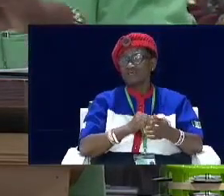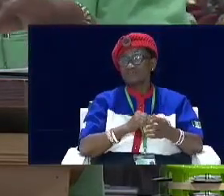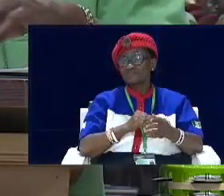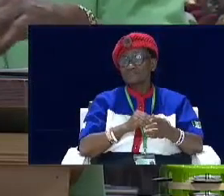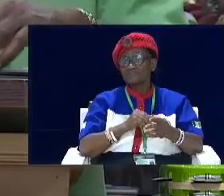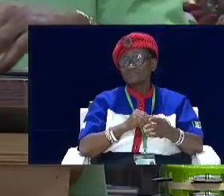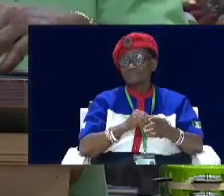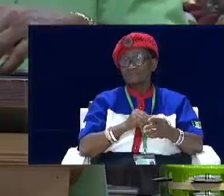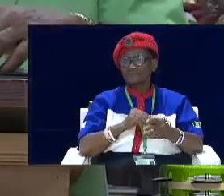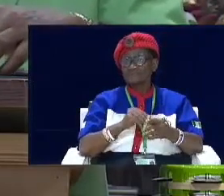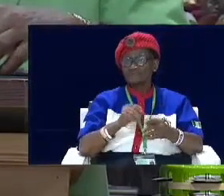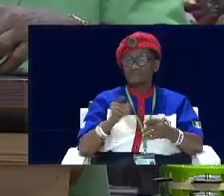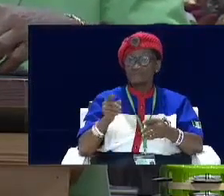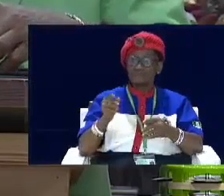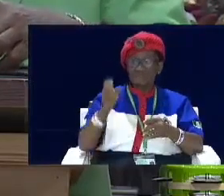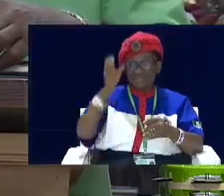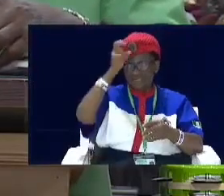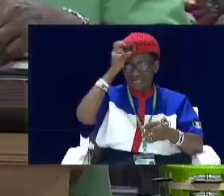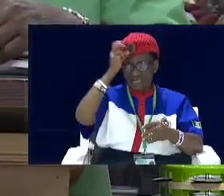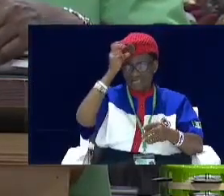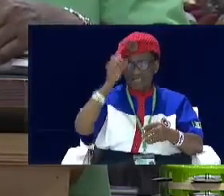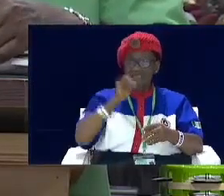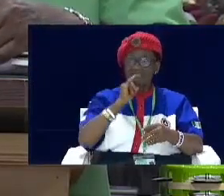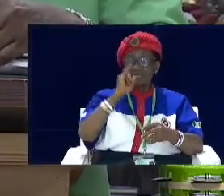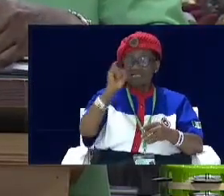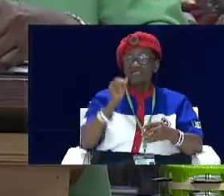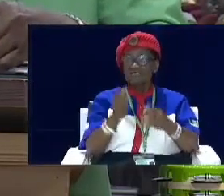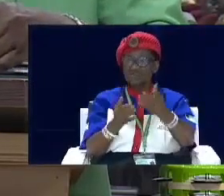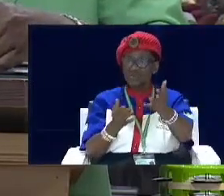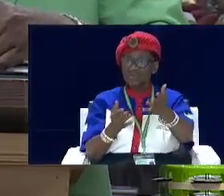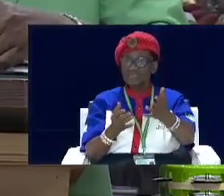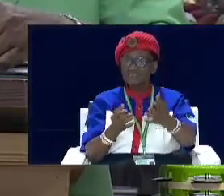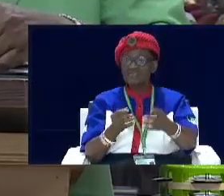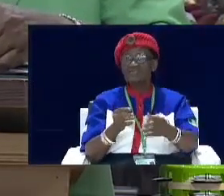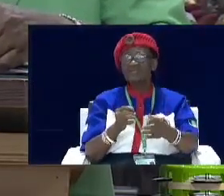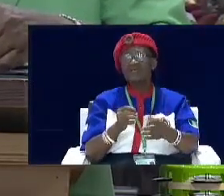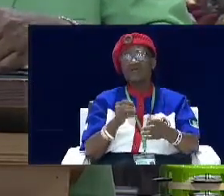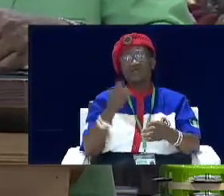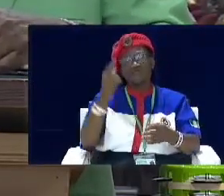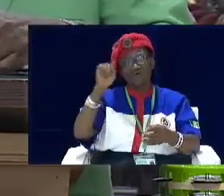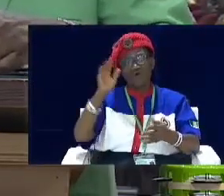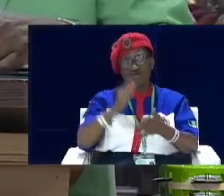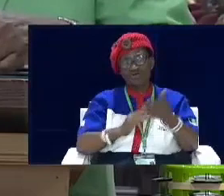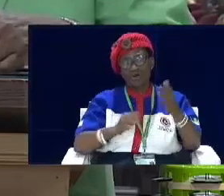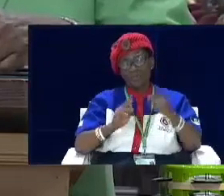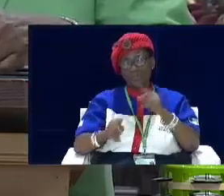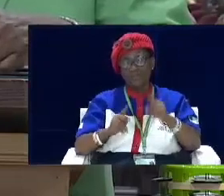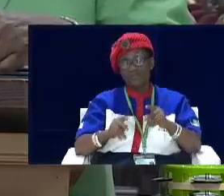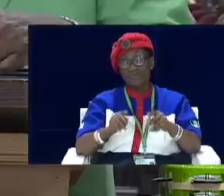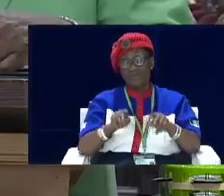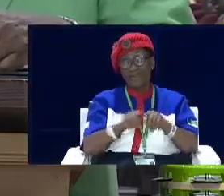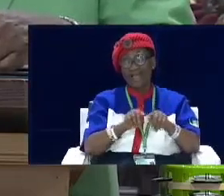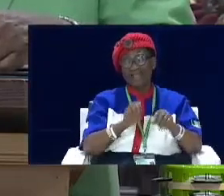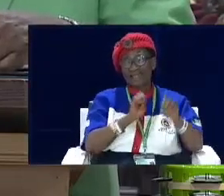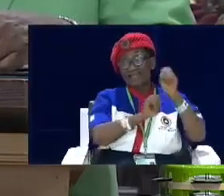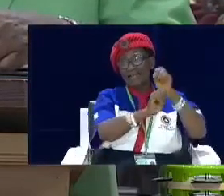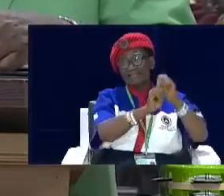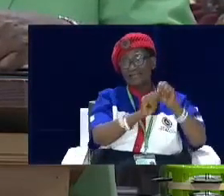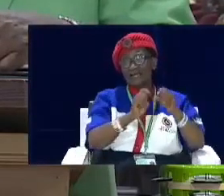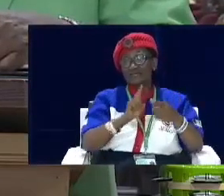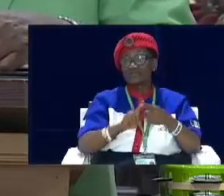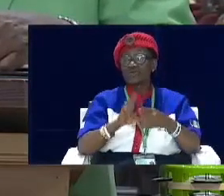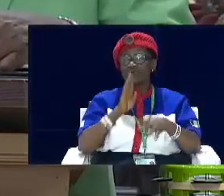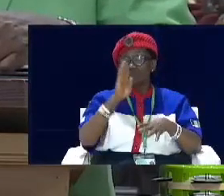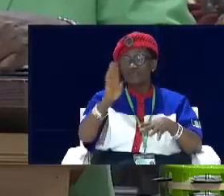Elijah. Sàtánì ń retí ẹlòmíì bí Elijah. To be the one who could possibly